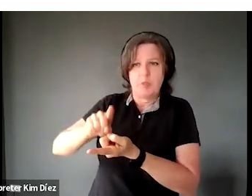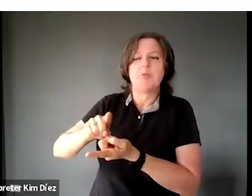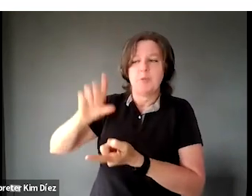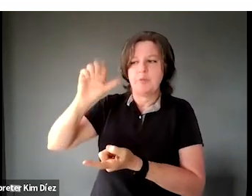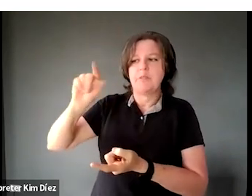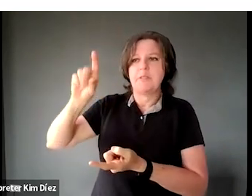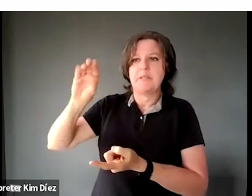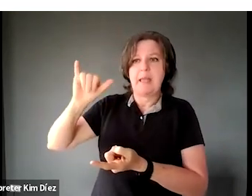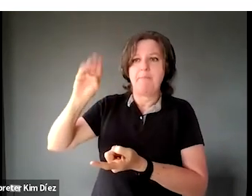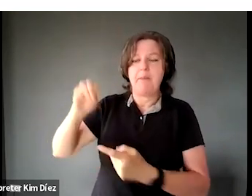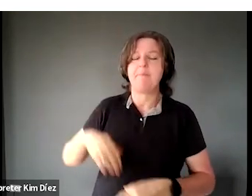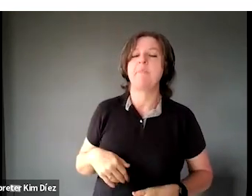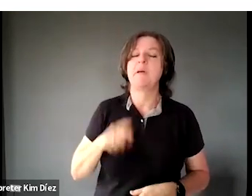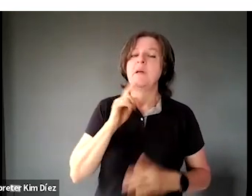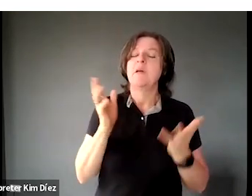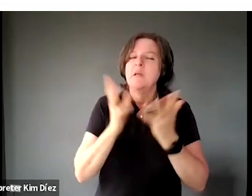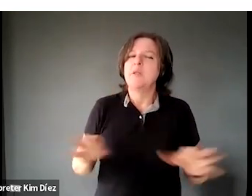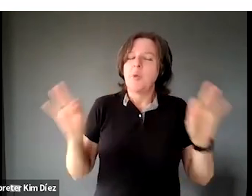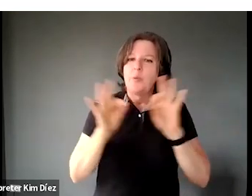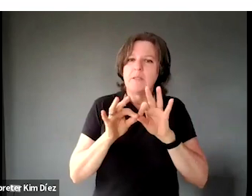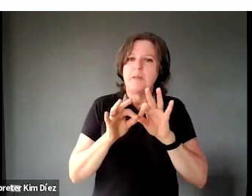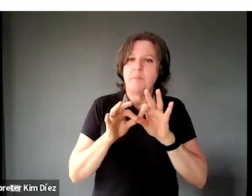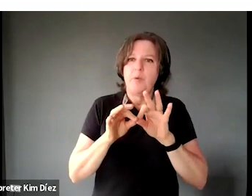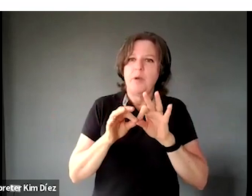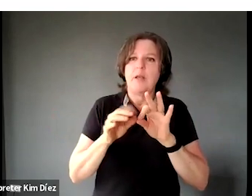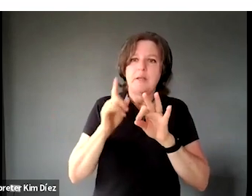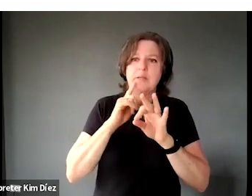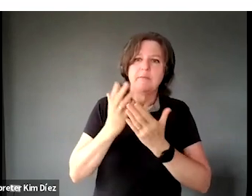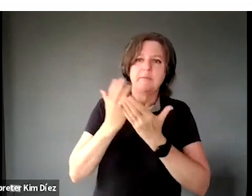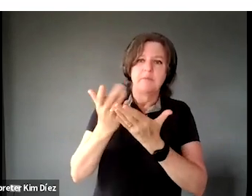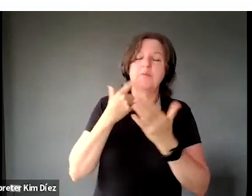useful to reduce and mitigate cadmium.